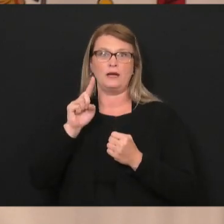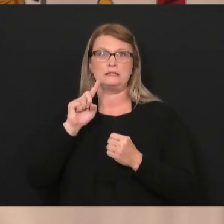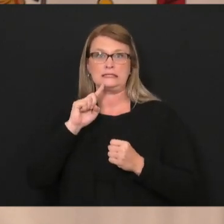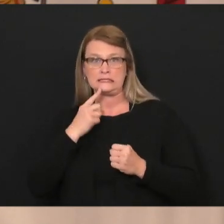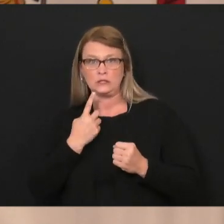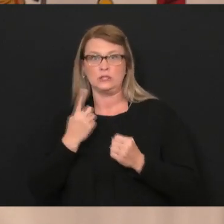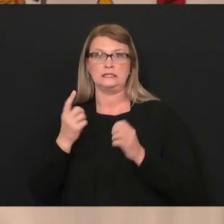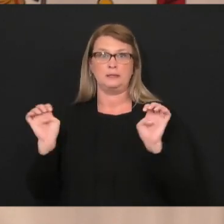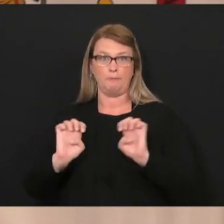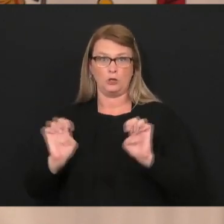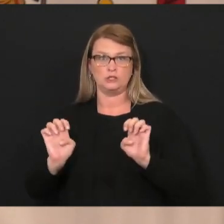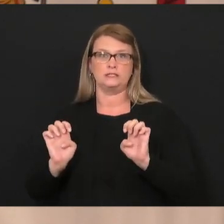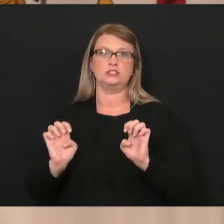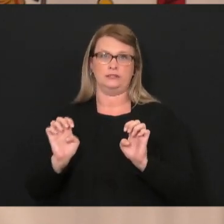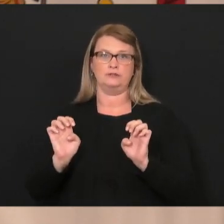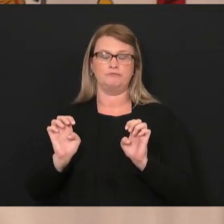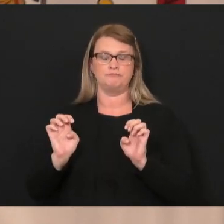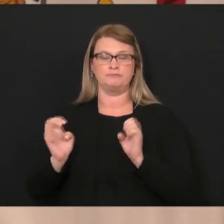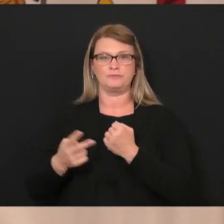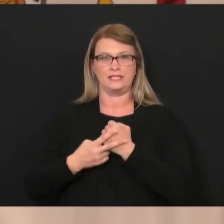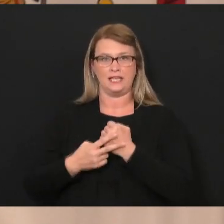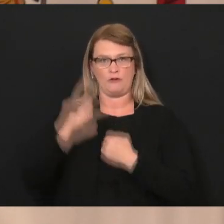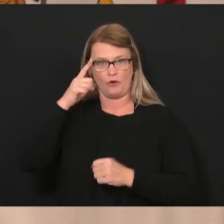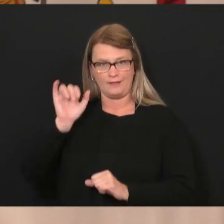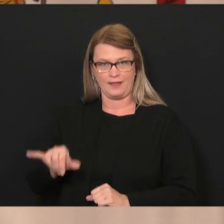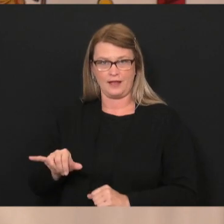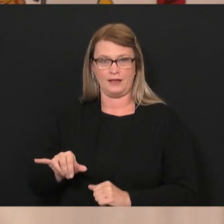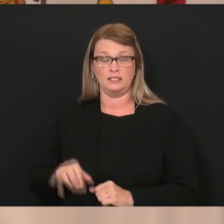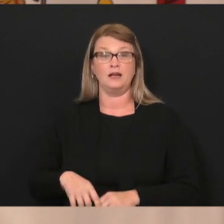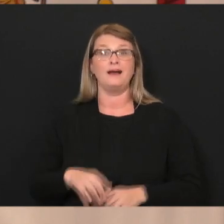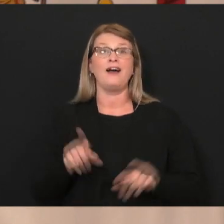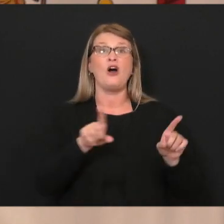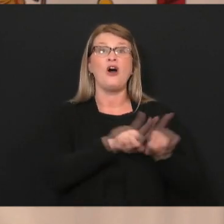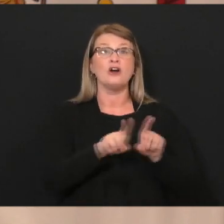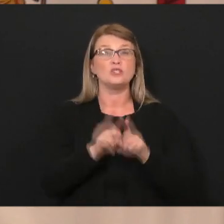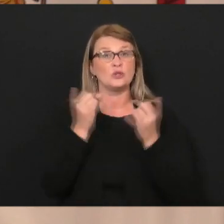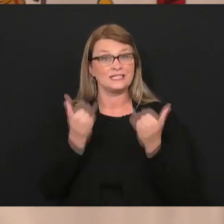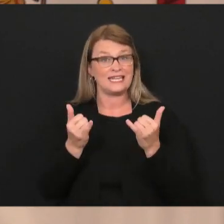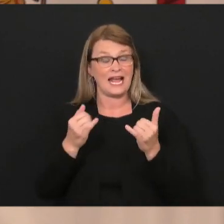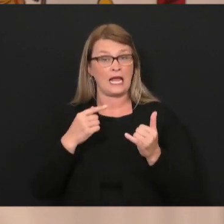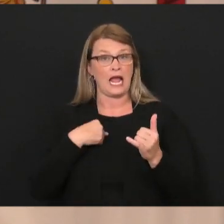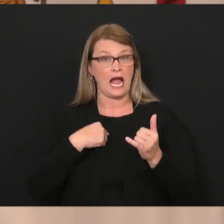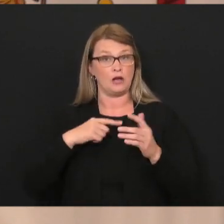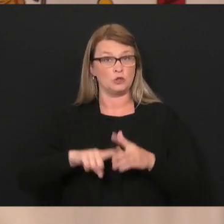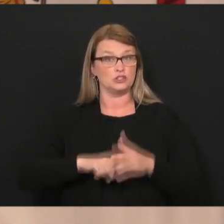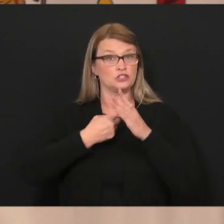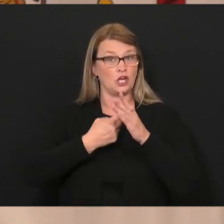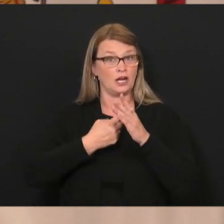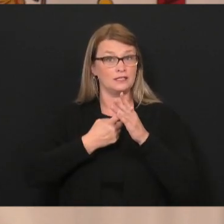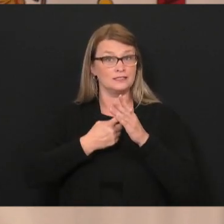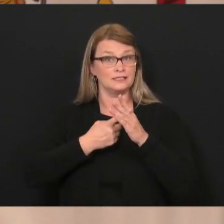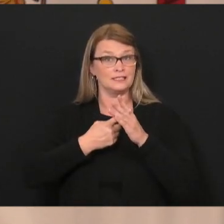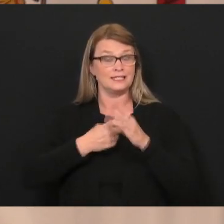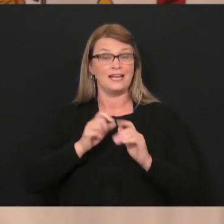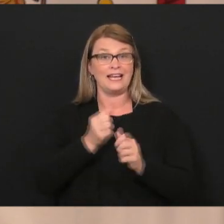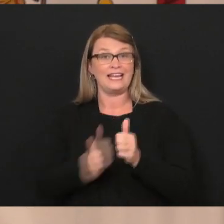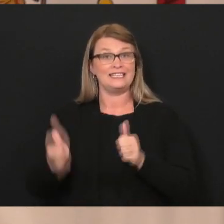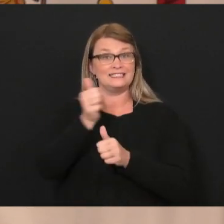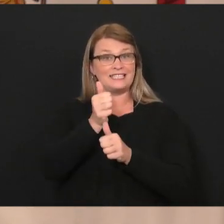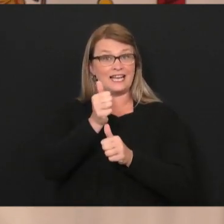Also today, I am issuing an executive order to shut down all